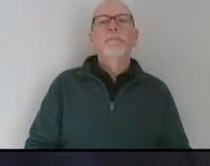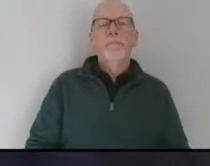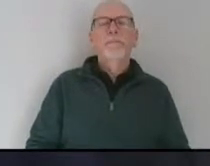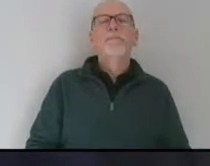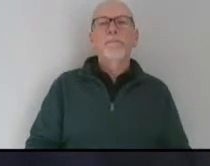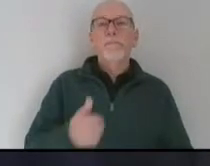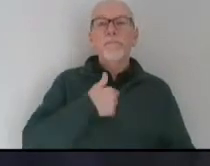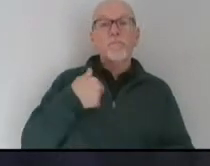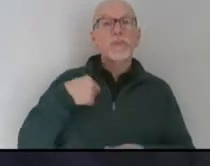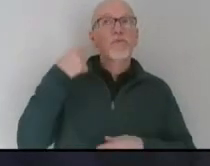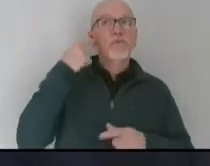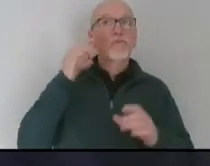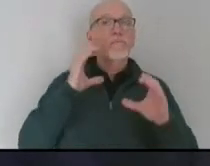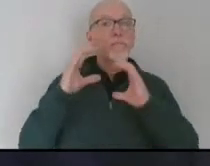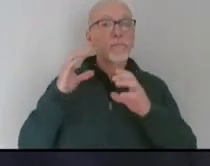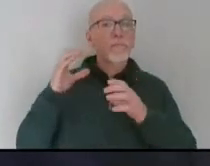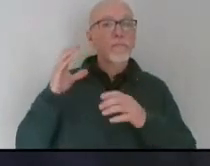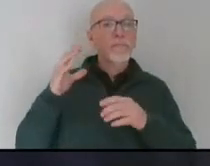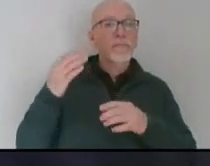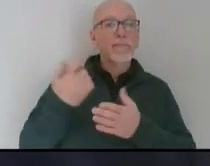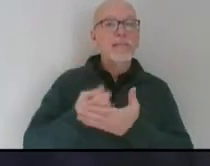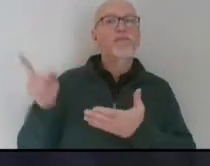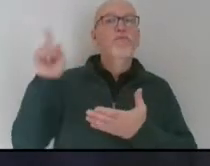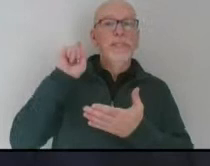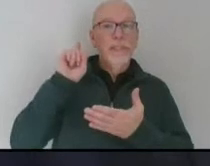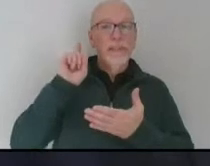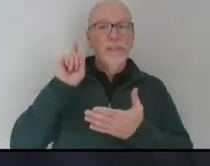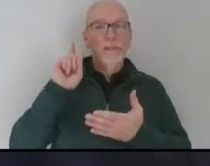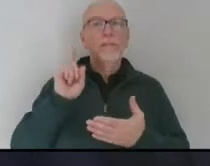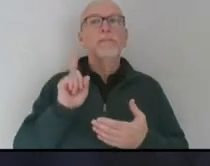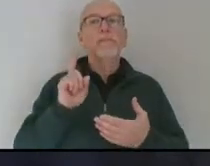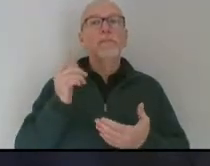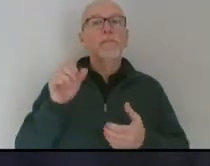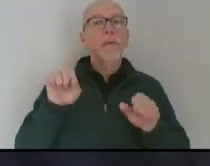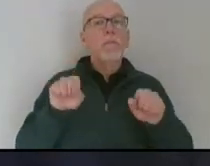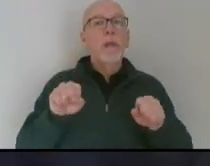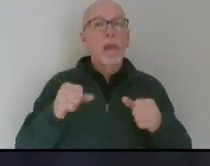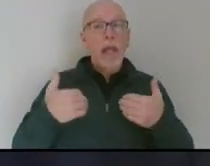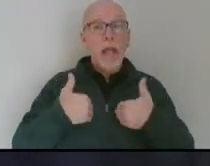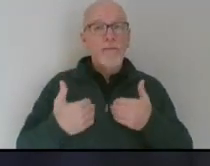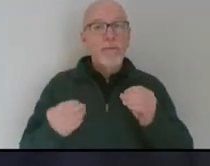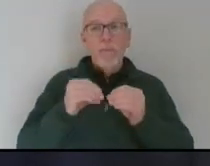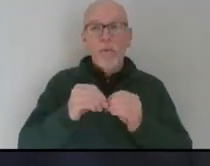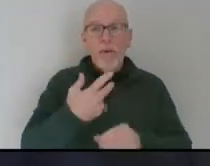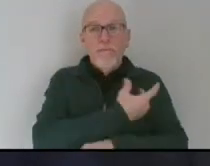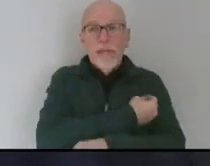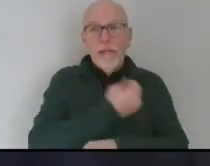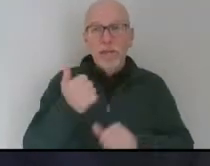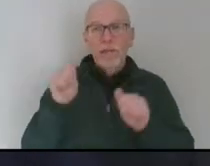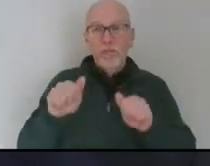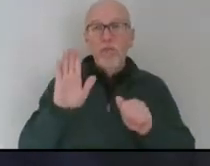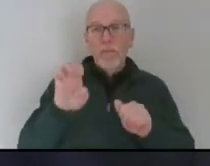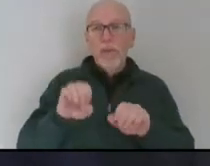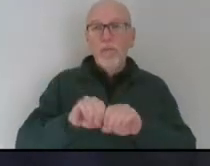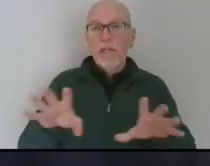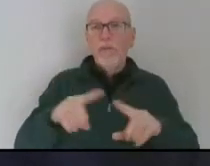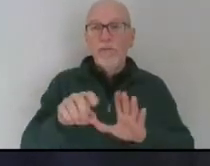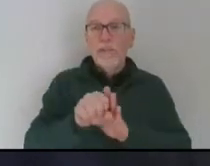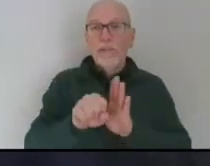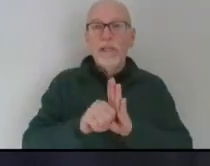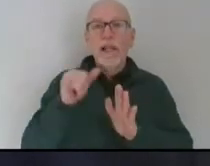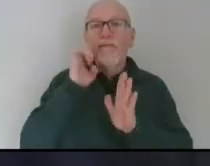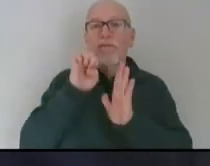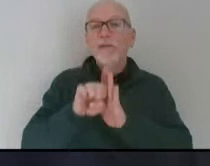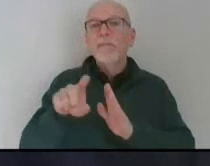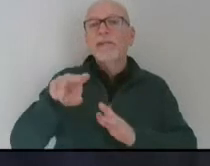heard communications early last week that there may be additional vaccines that could be released to the states. For example,